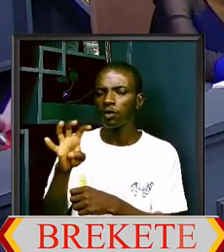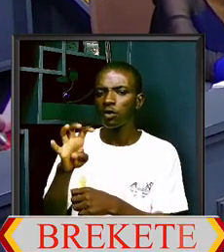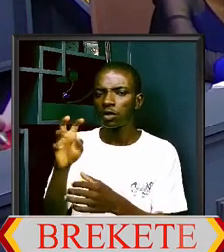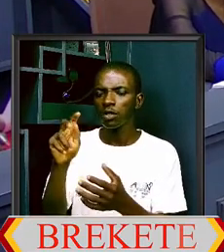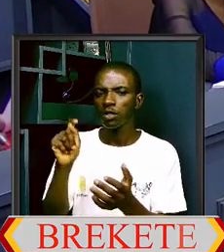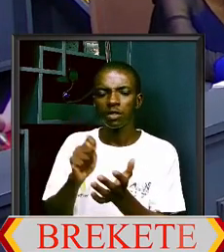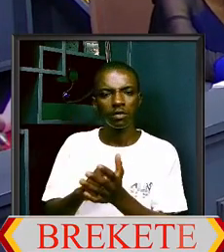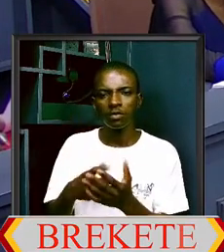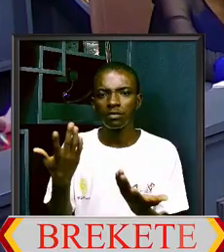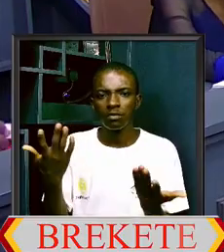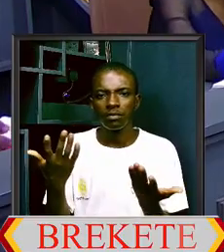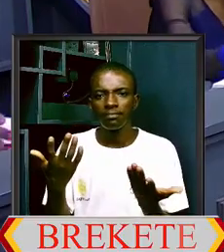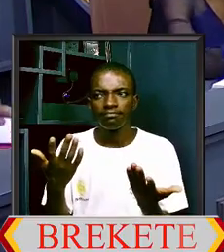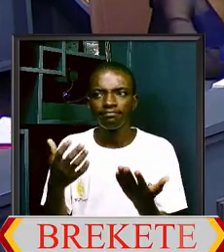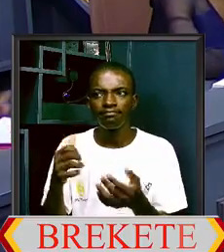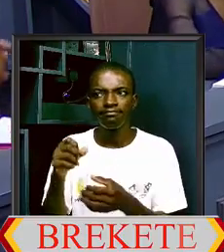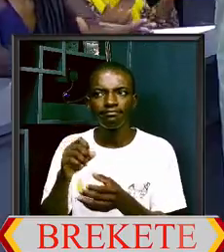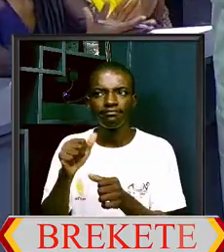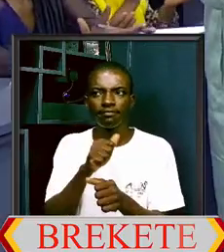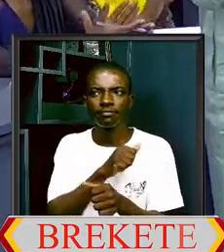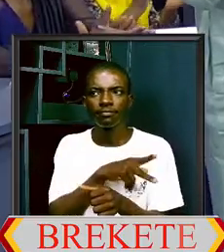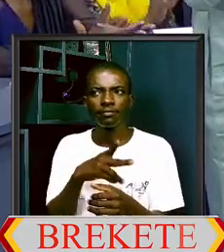naira we not appreciate this